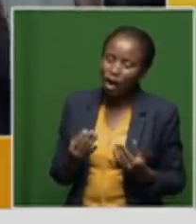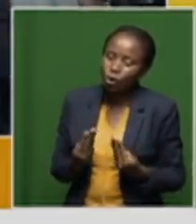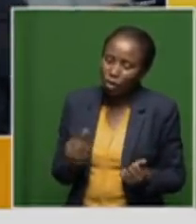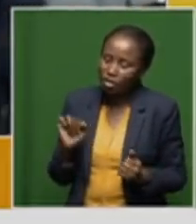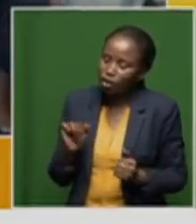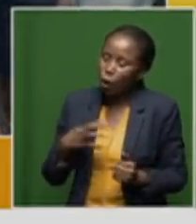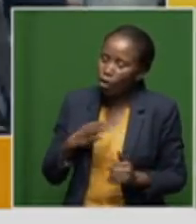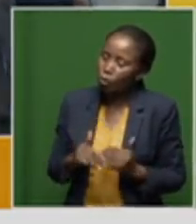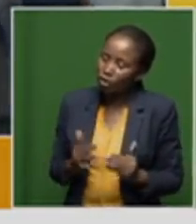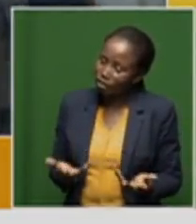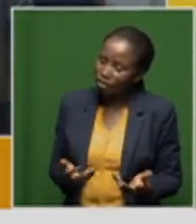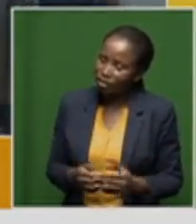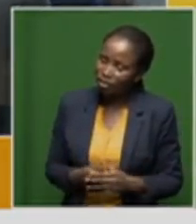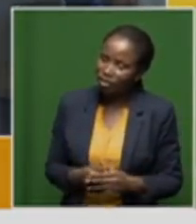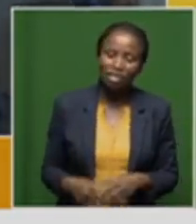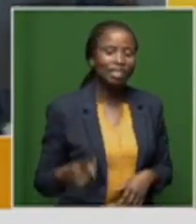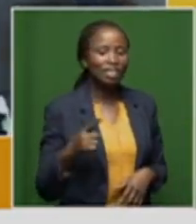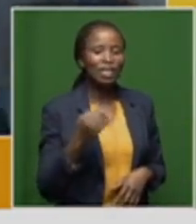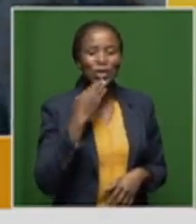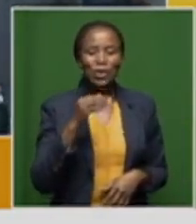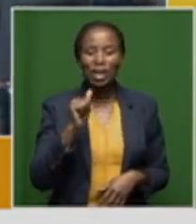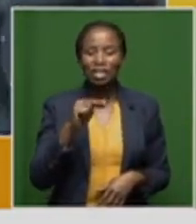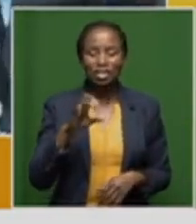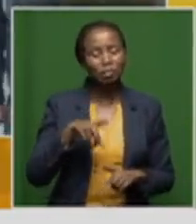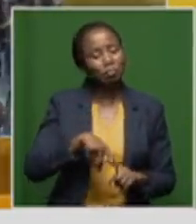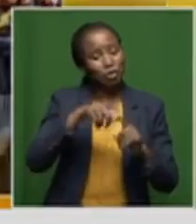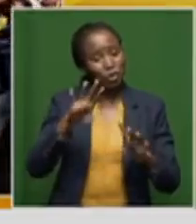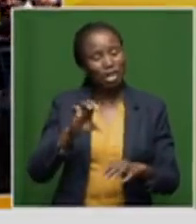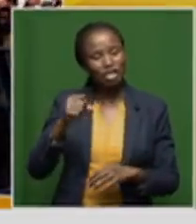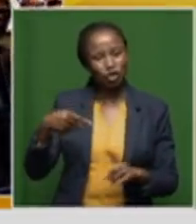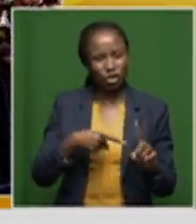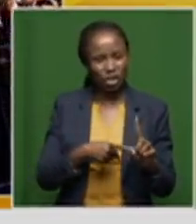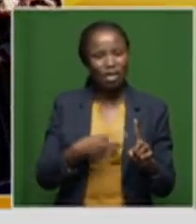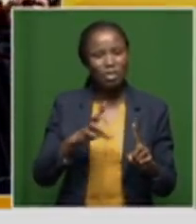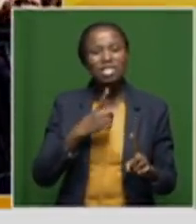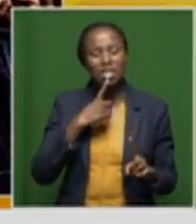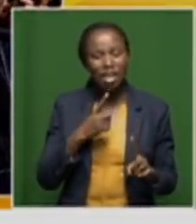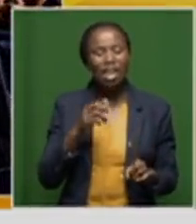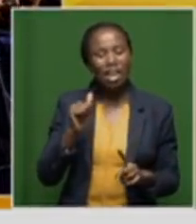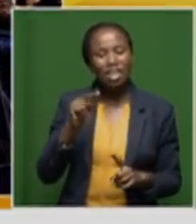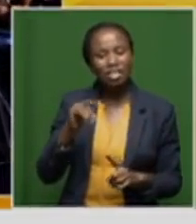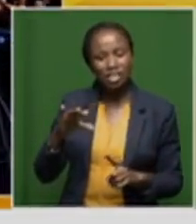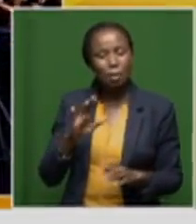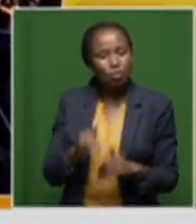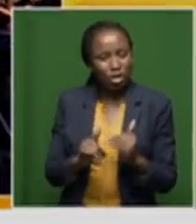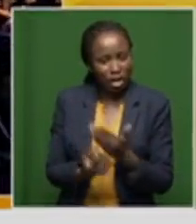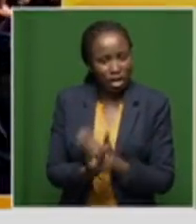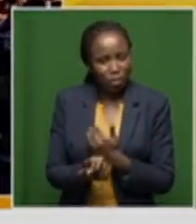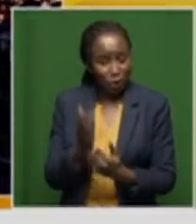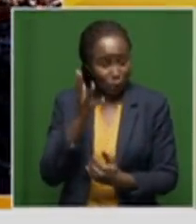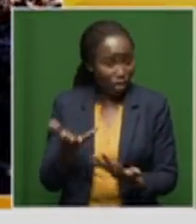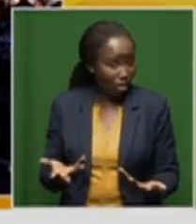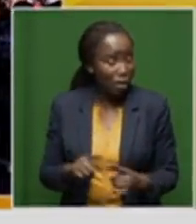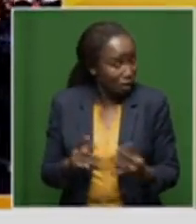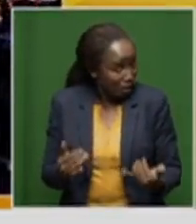processes. That was the suspended ANC Secretary General saying that ANC processes are unfolding. At